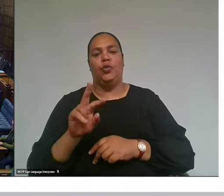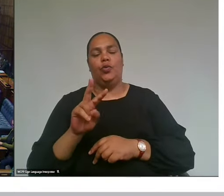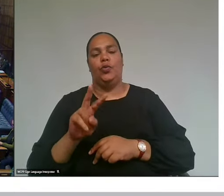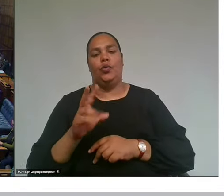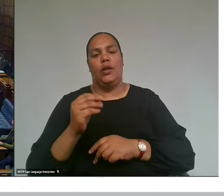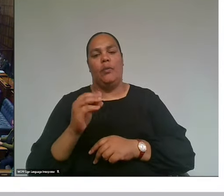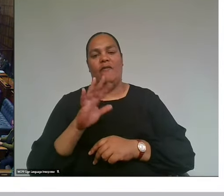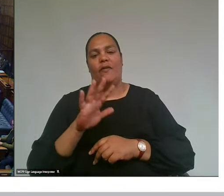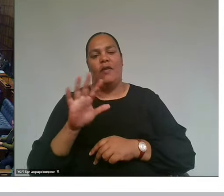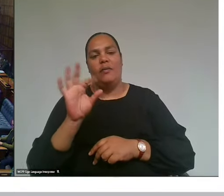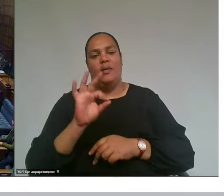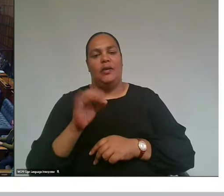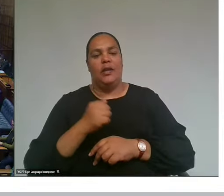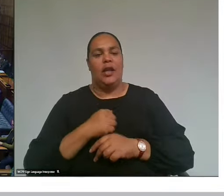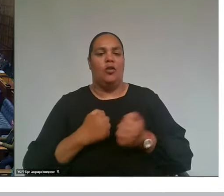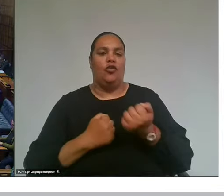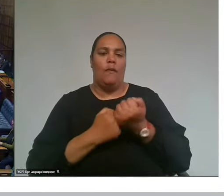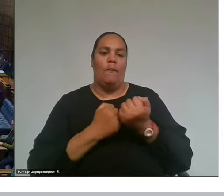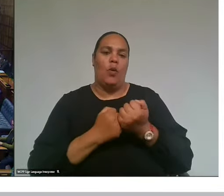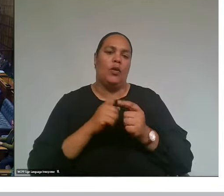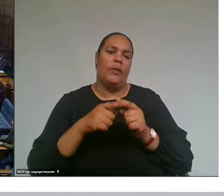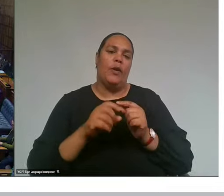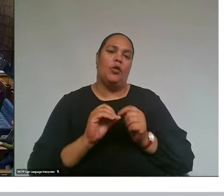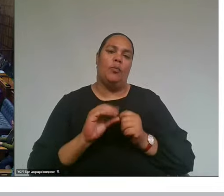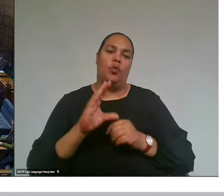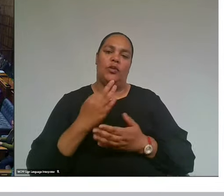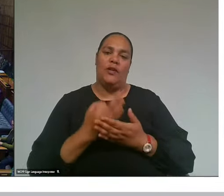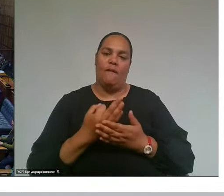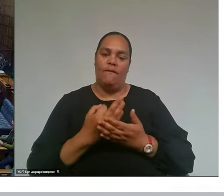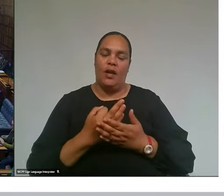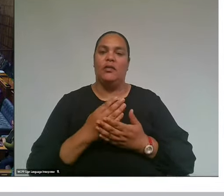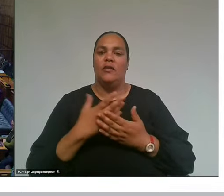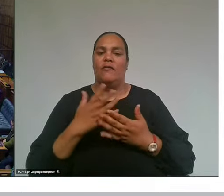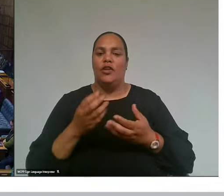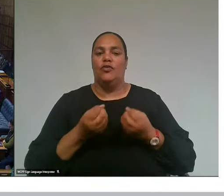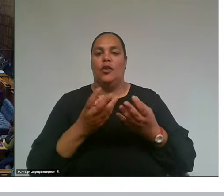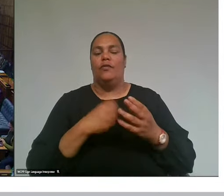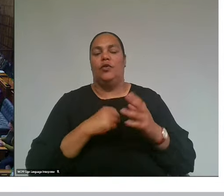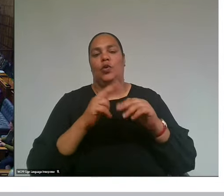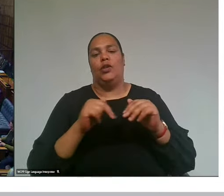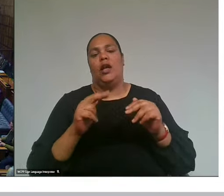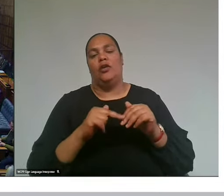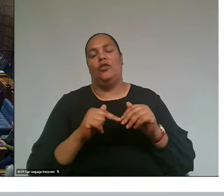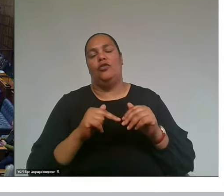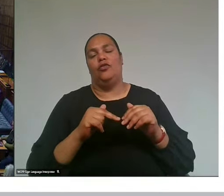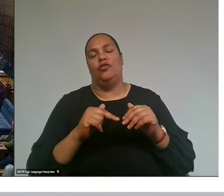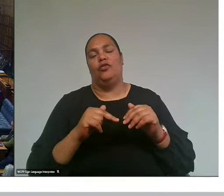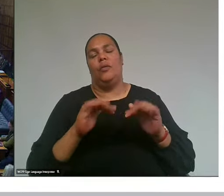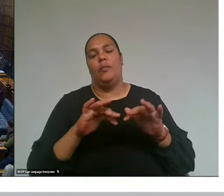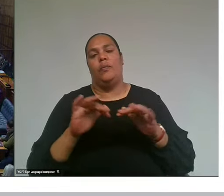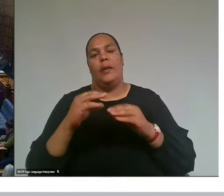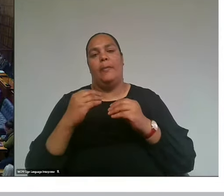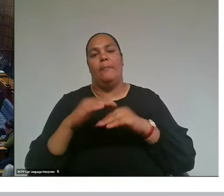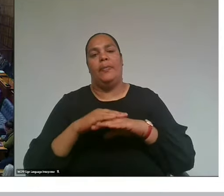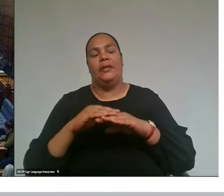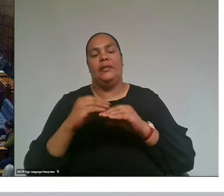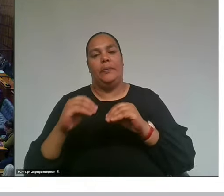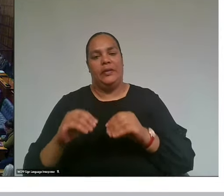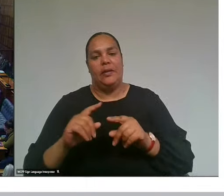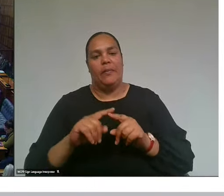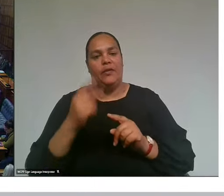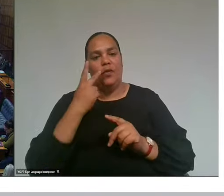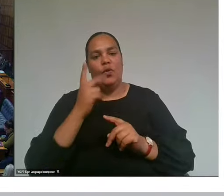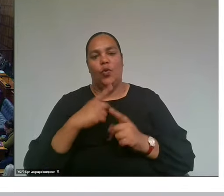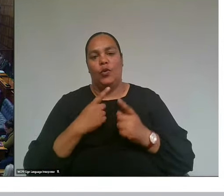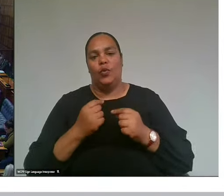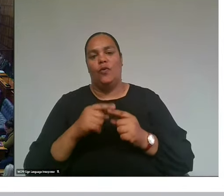55% of our of our support in terms of the booster fund has already gone to to to Township Township based businesses and if we look at what we're